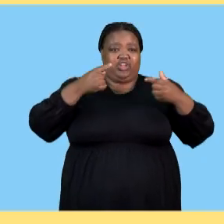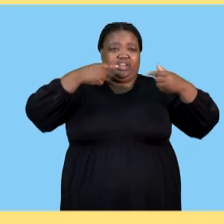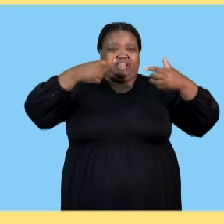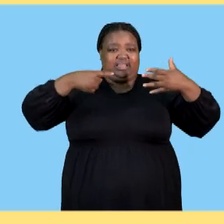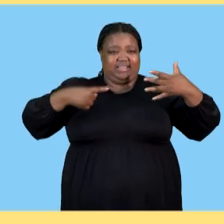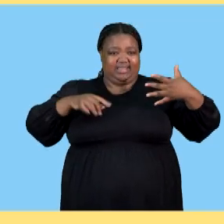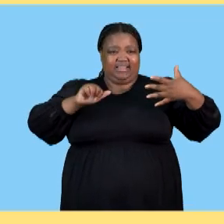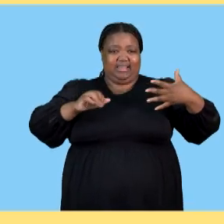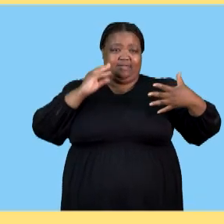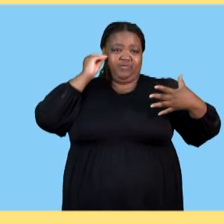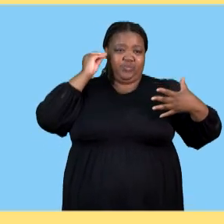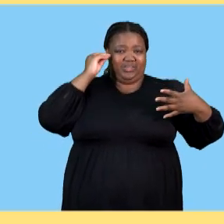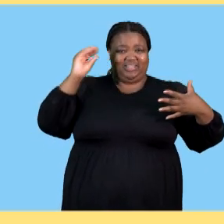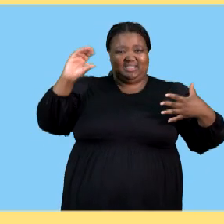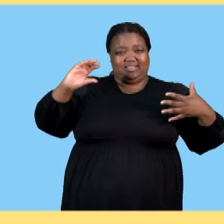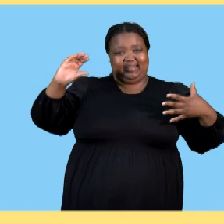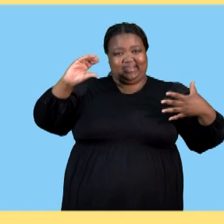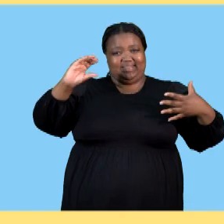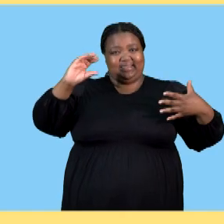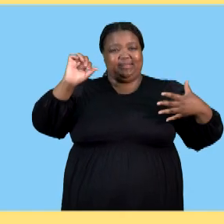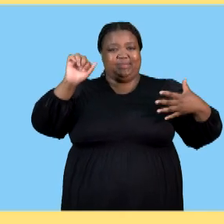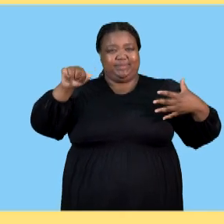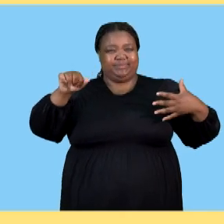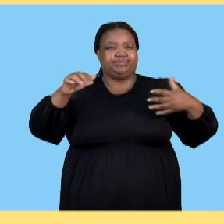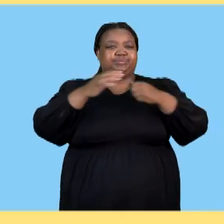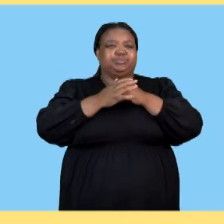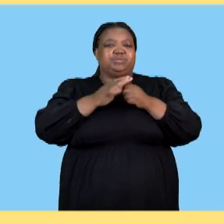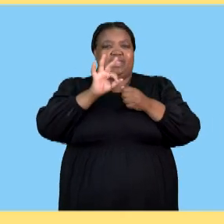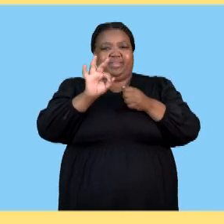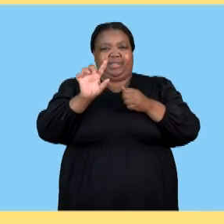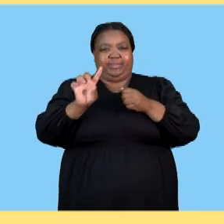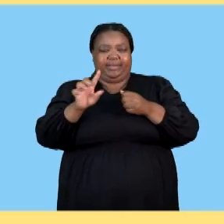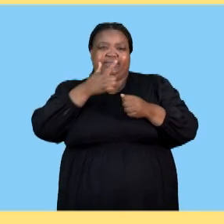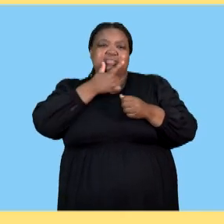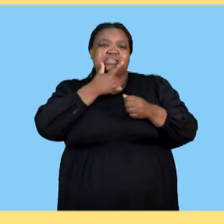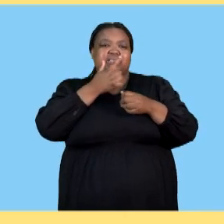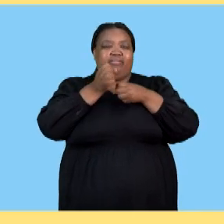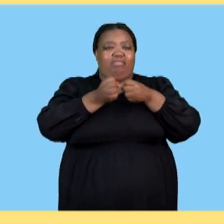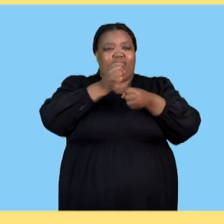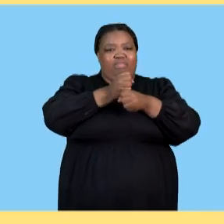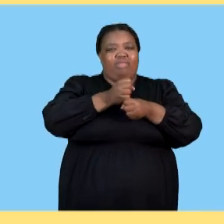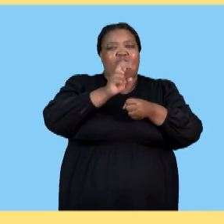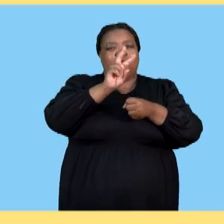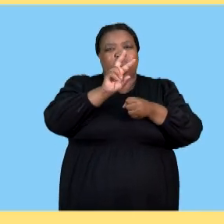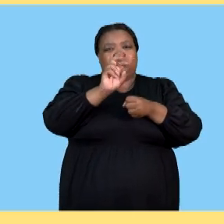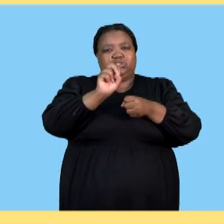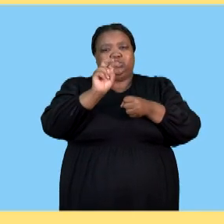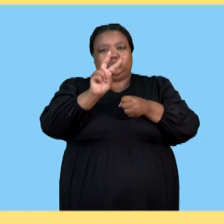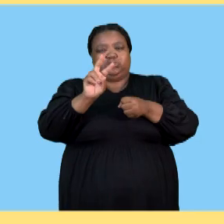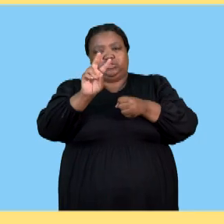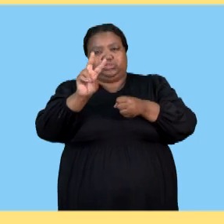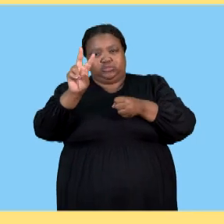indicators, that is on information C now. Financial indicators on 31 December, that is for the year 2022